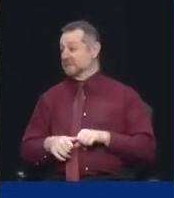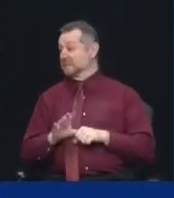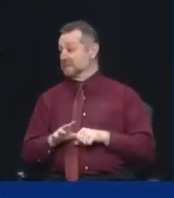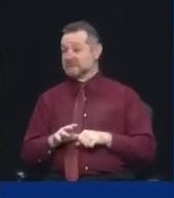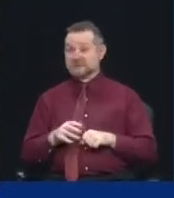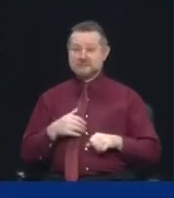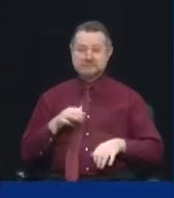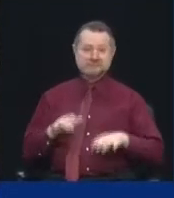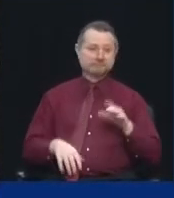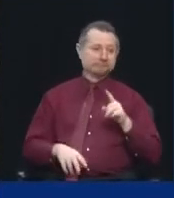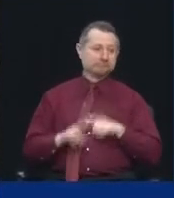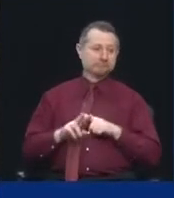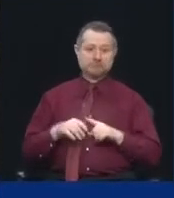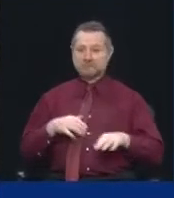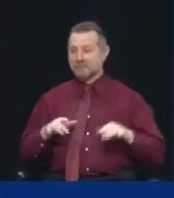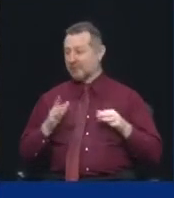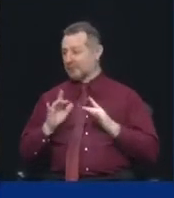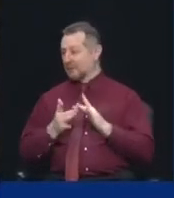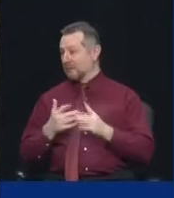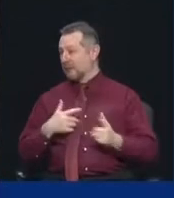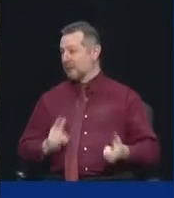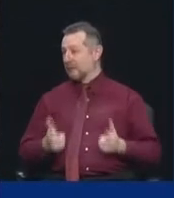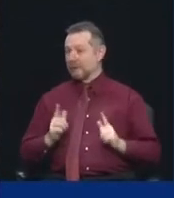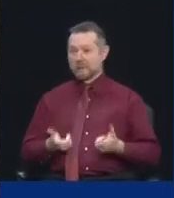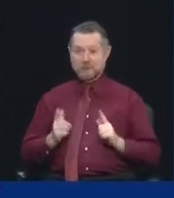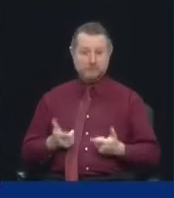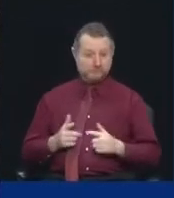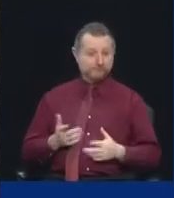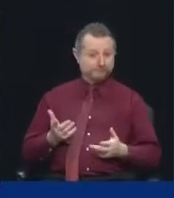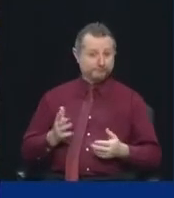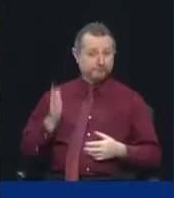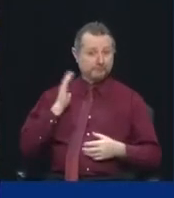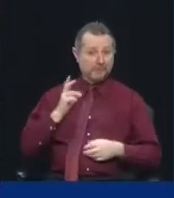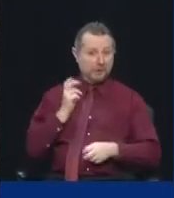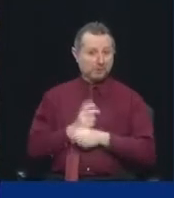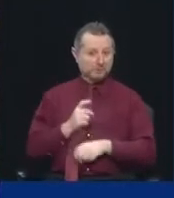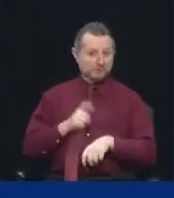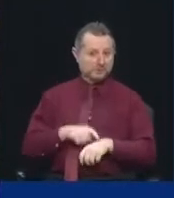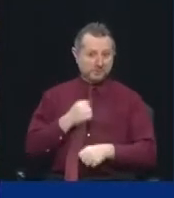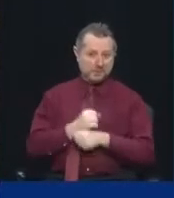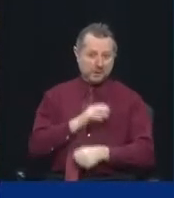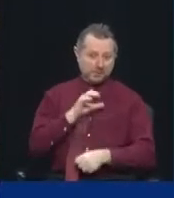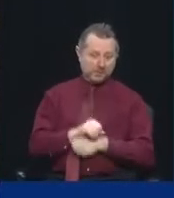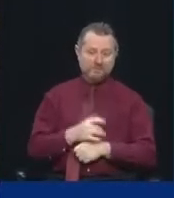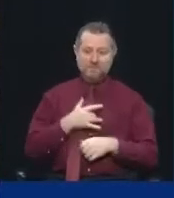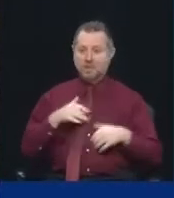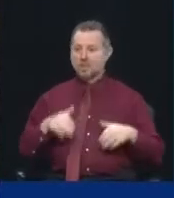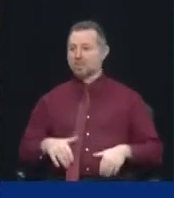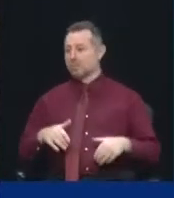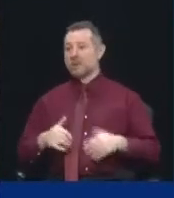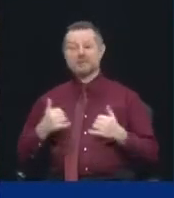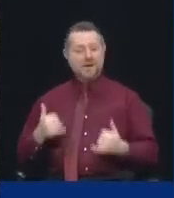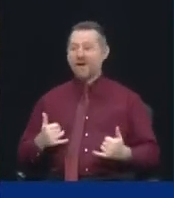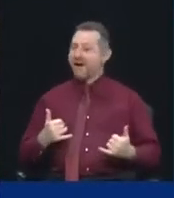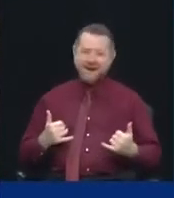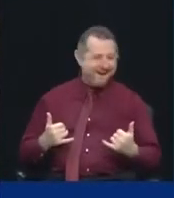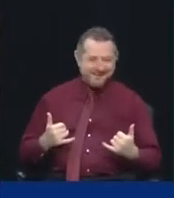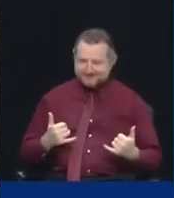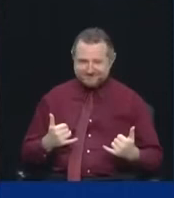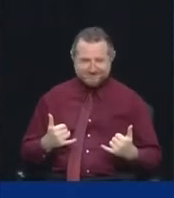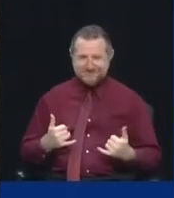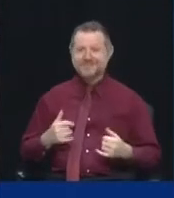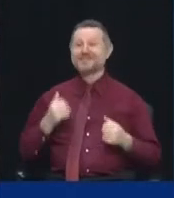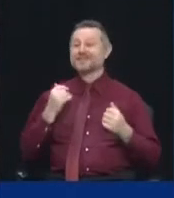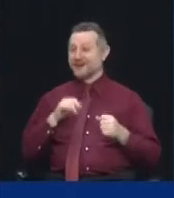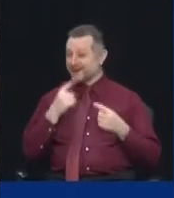appointment. And in the early stages of this, when appointments were hard to get, it discouraged people. But this announcement now, and of course I see all across this large state